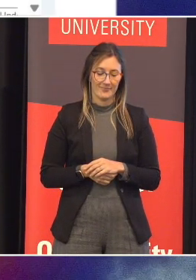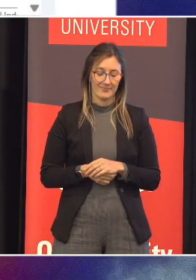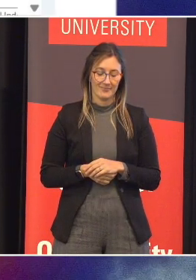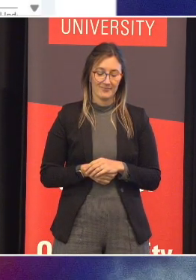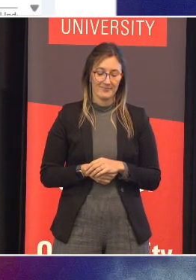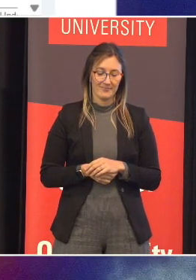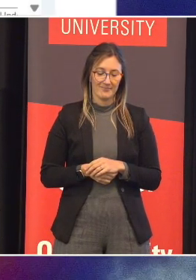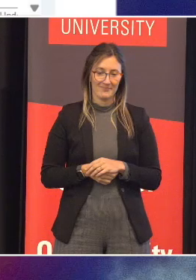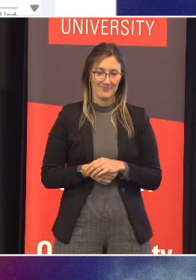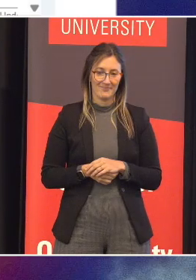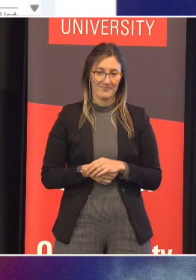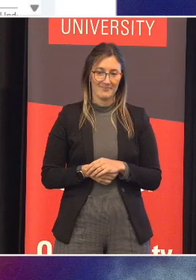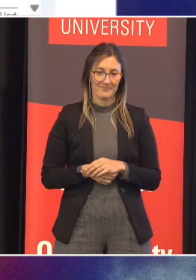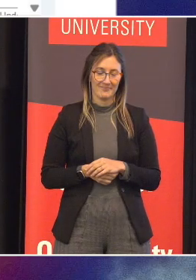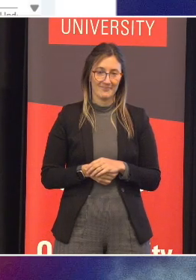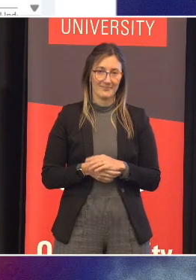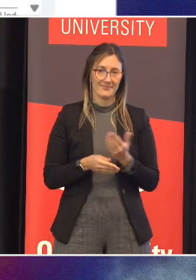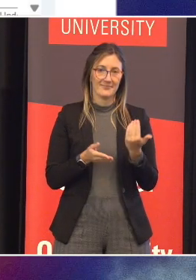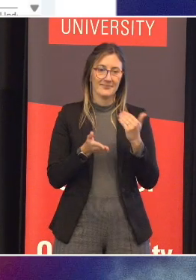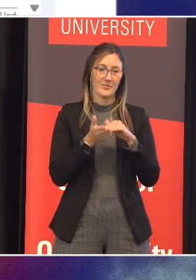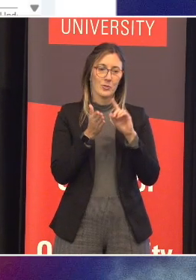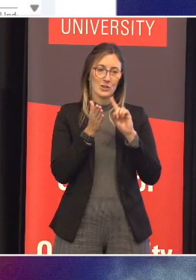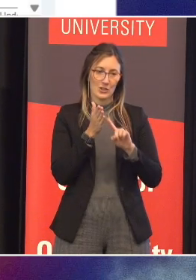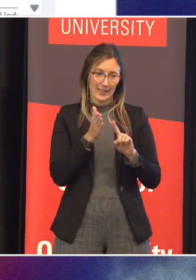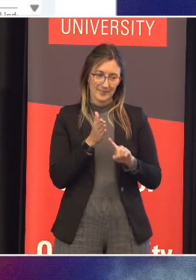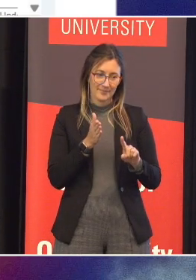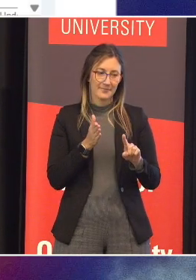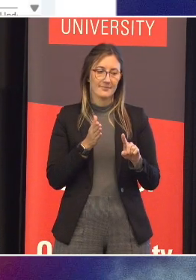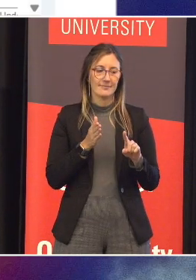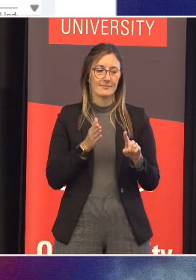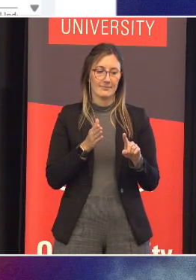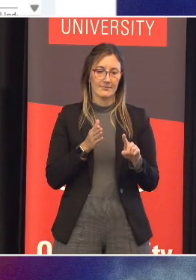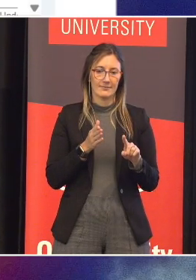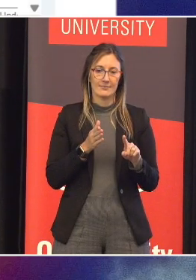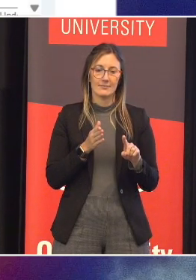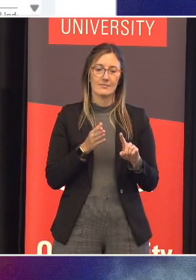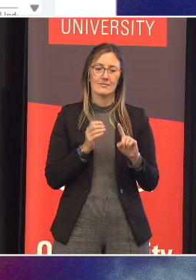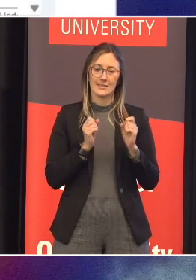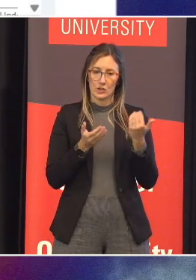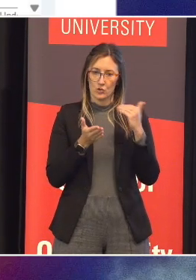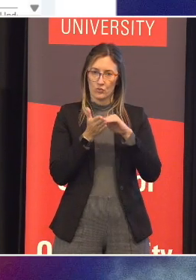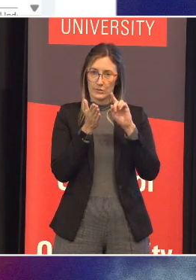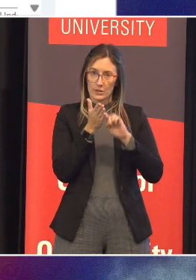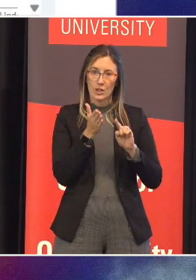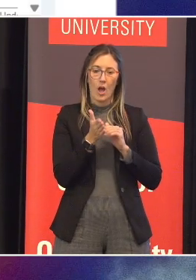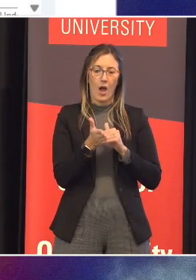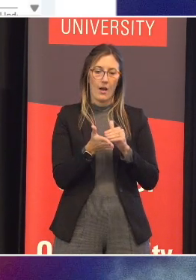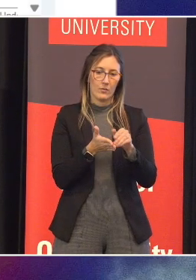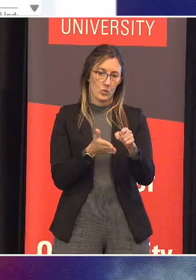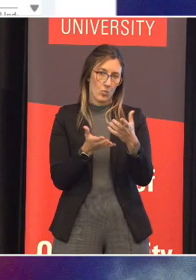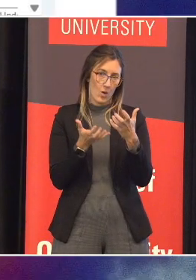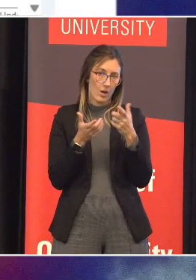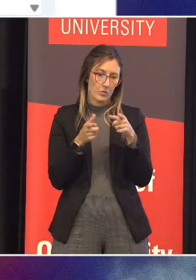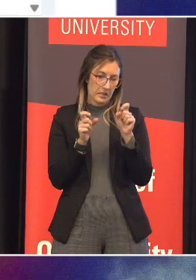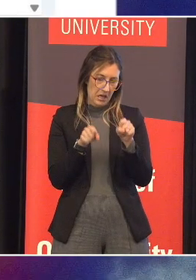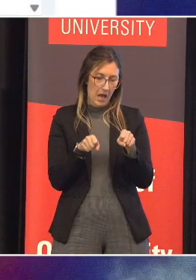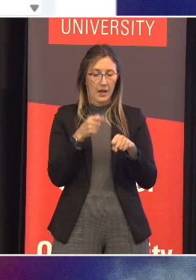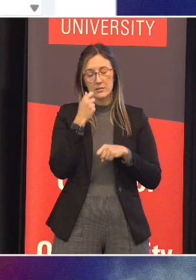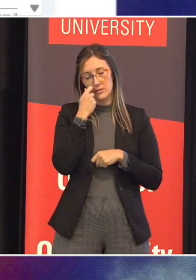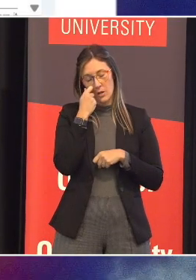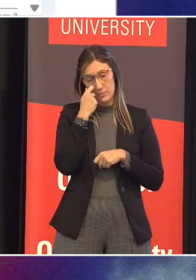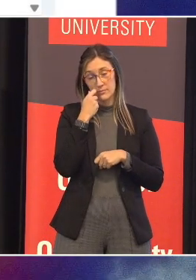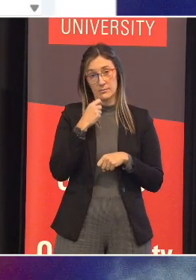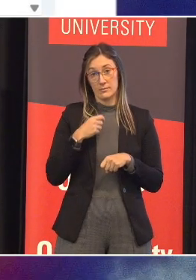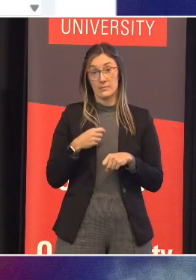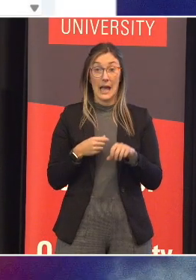I'm going to recheck. And you can recheck as often as you want. In the Microsoft product, it does kind of delete it